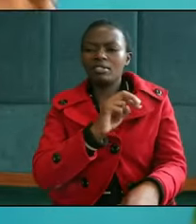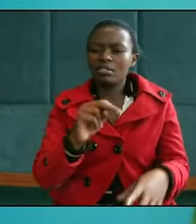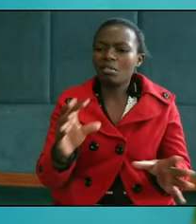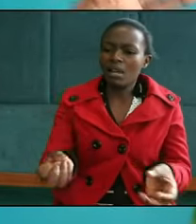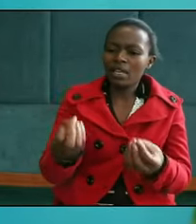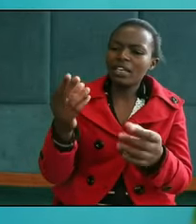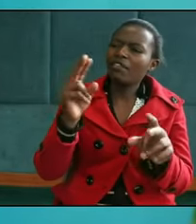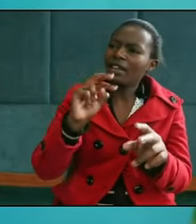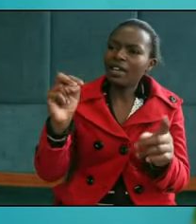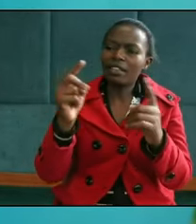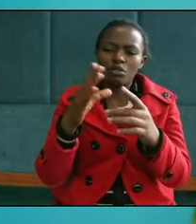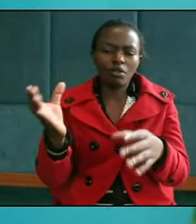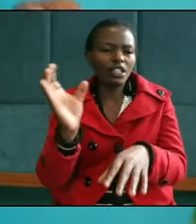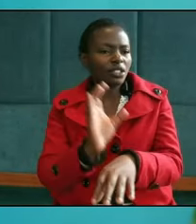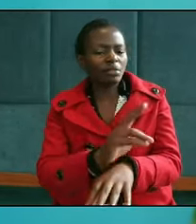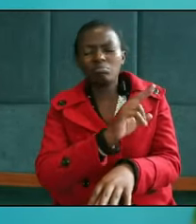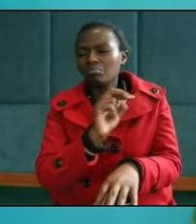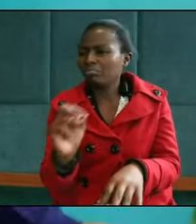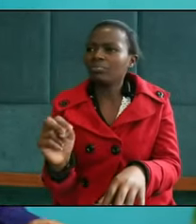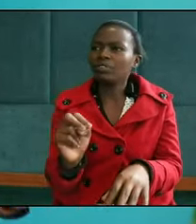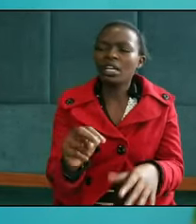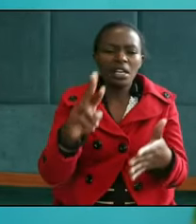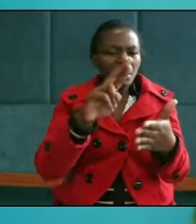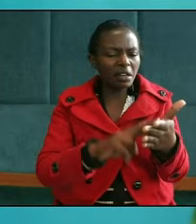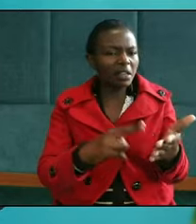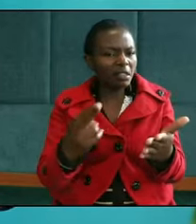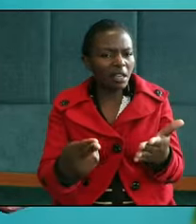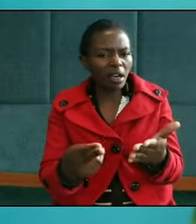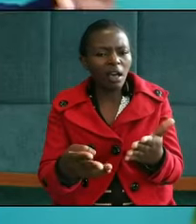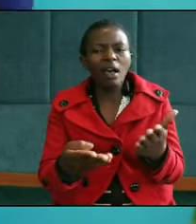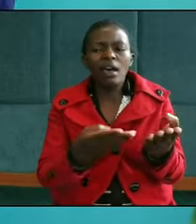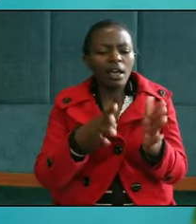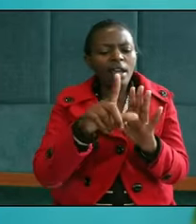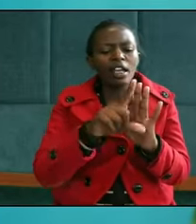kazi ya Mungu. They give nothing to the work of God. They don't read their Sabbath school lessons.